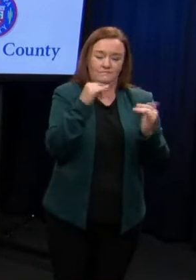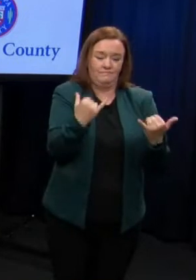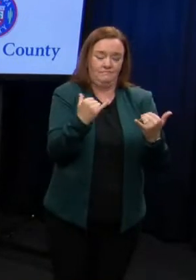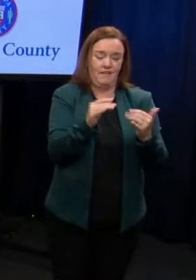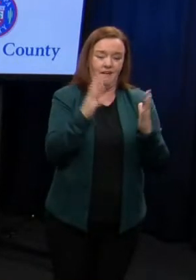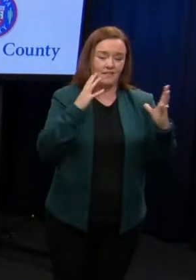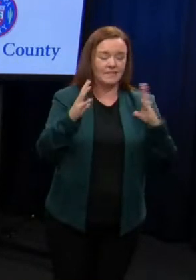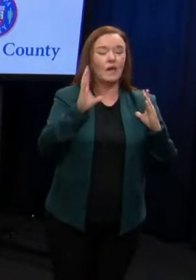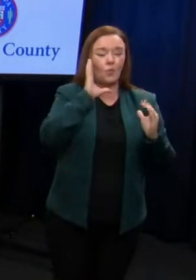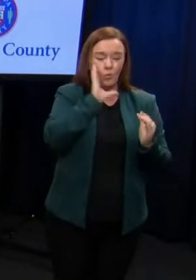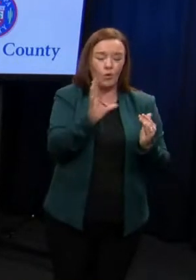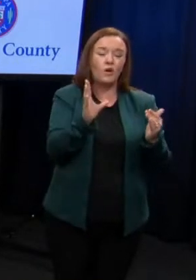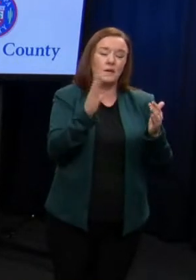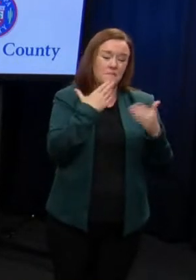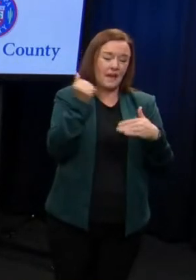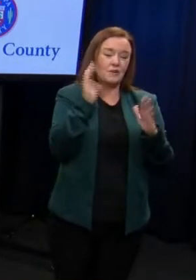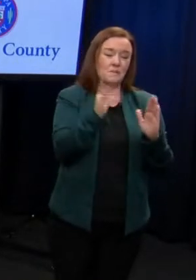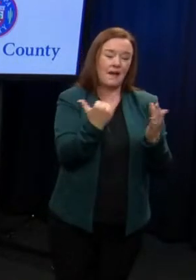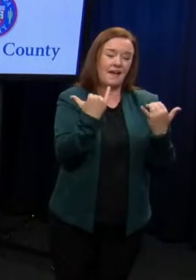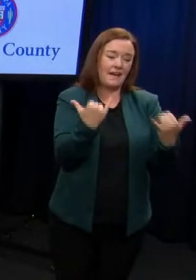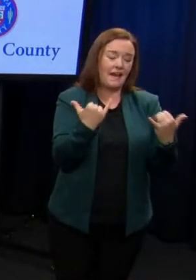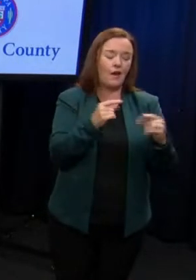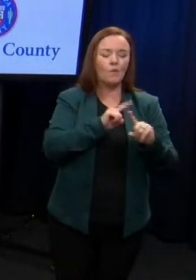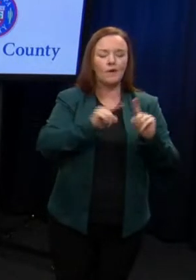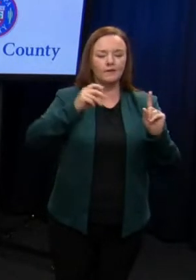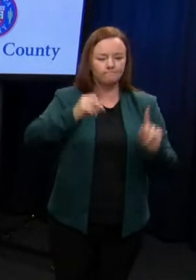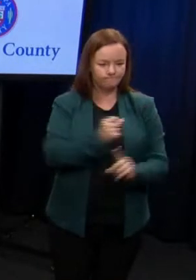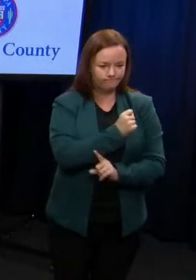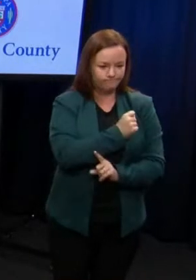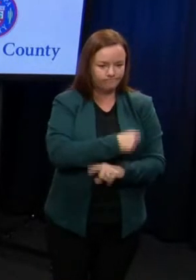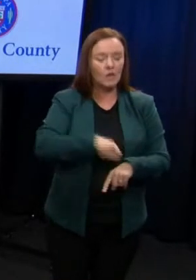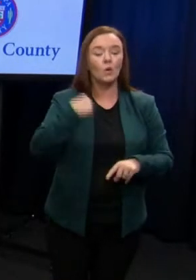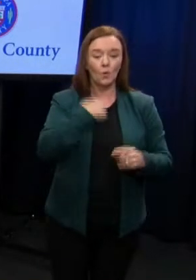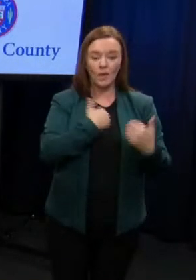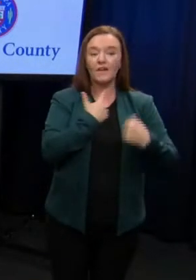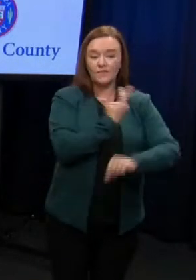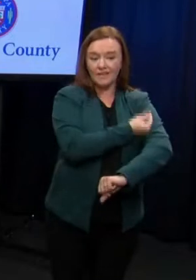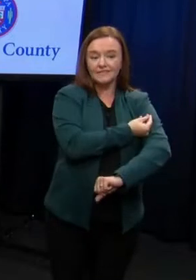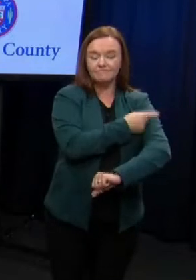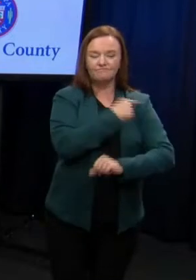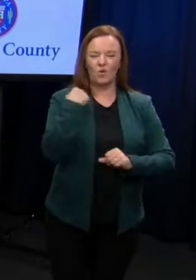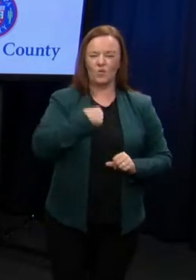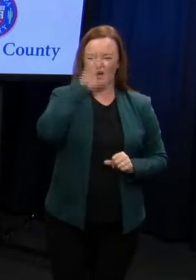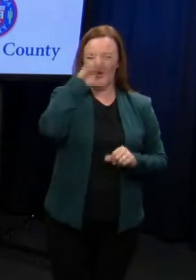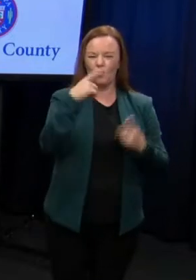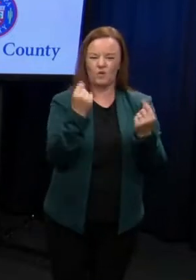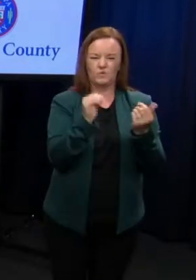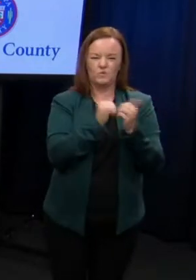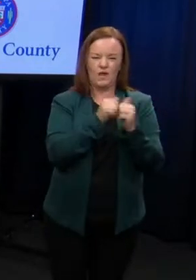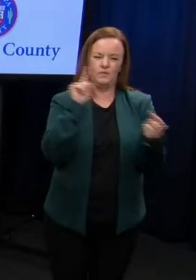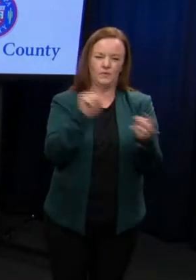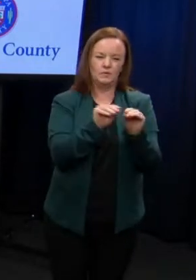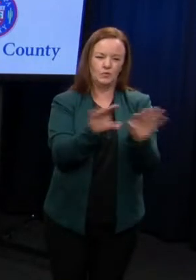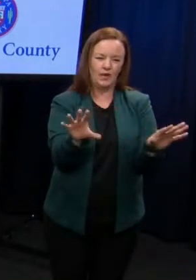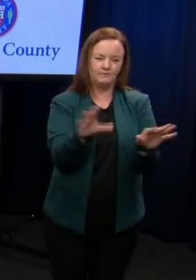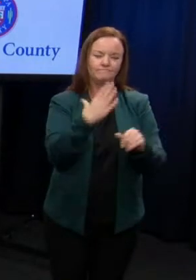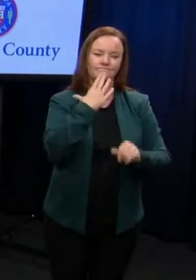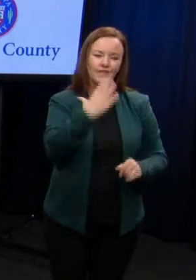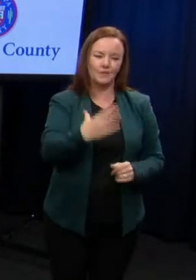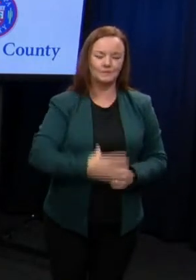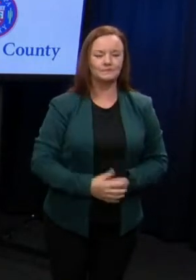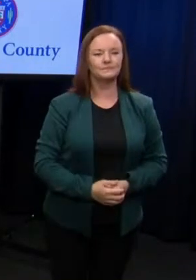have vaccine now, and we all know what we have to do to help stop the spread. Thank you.